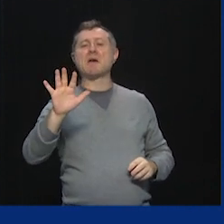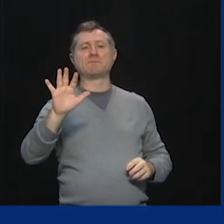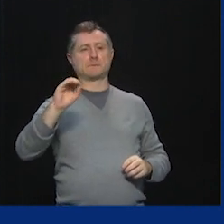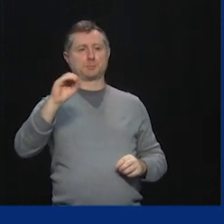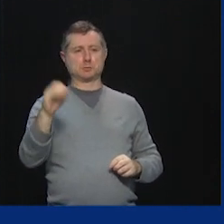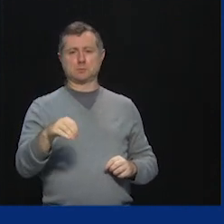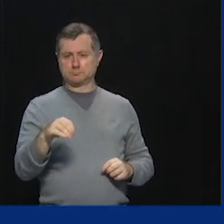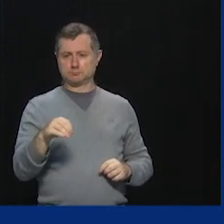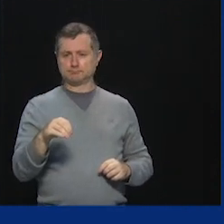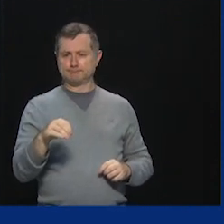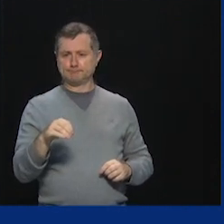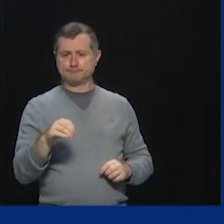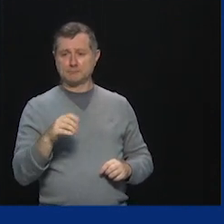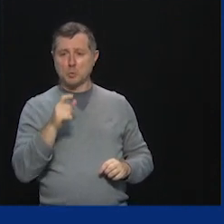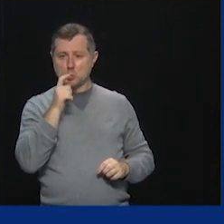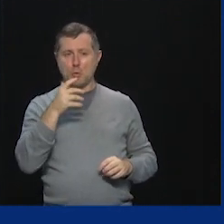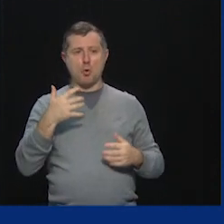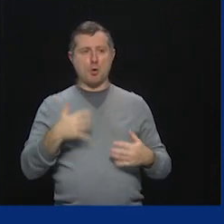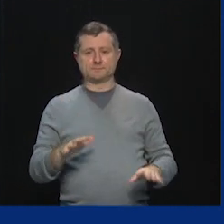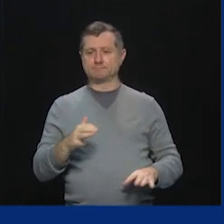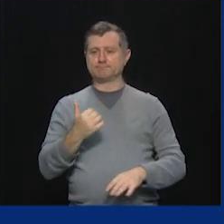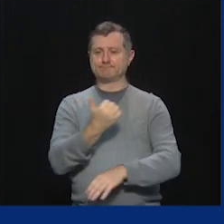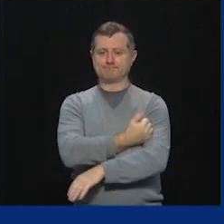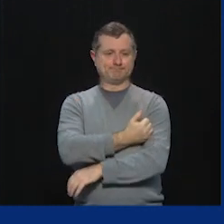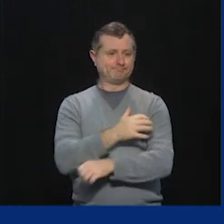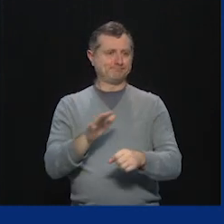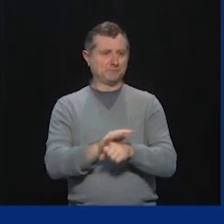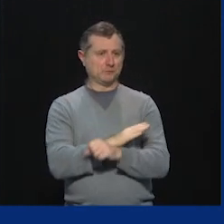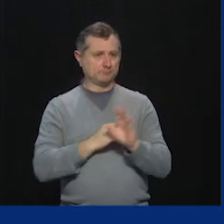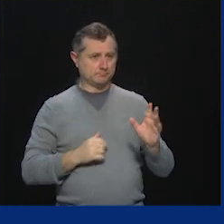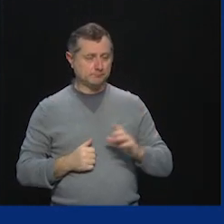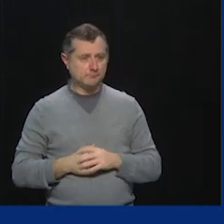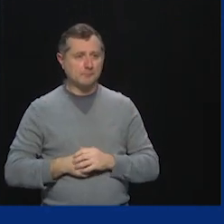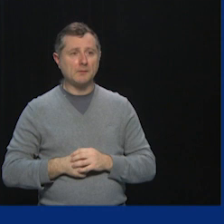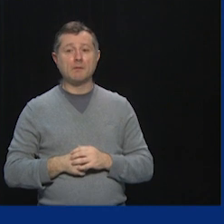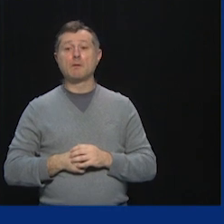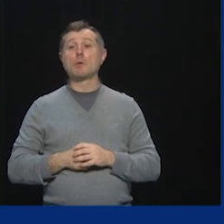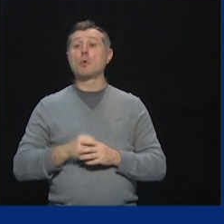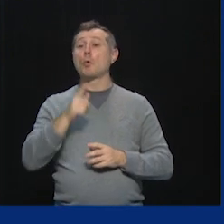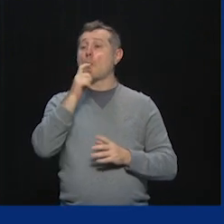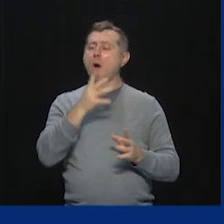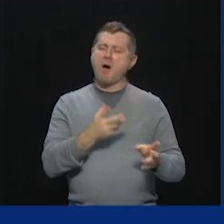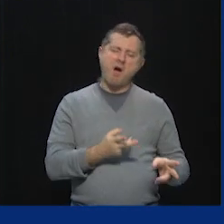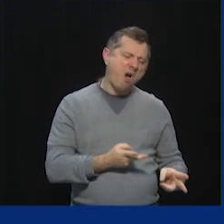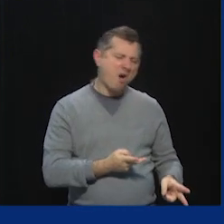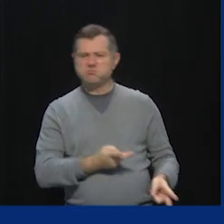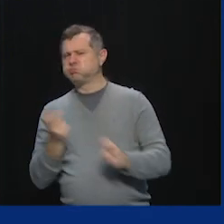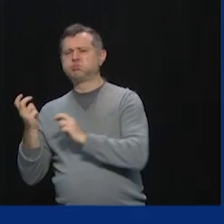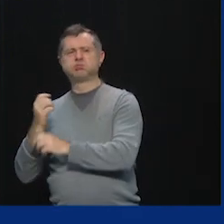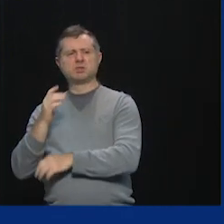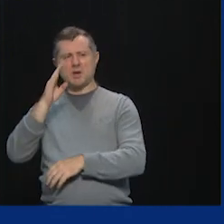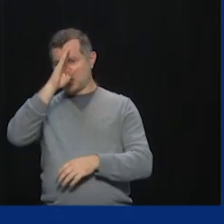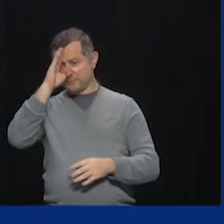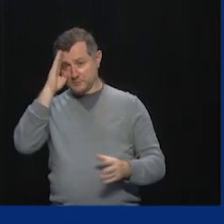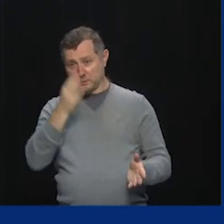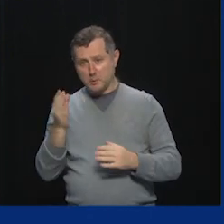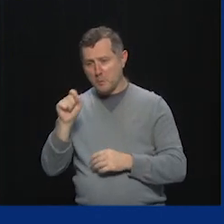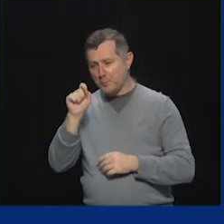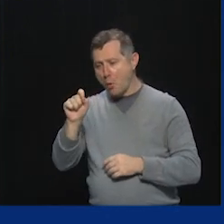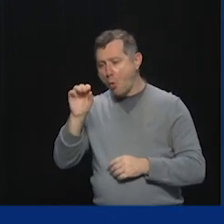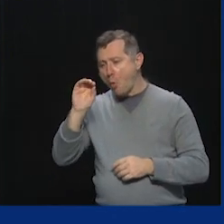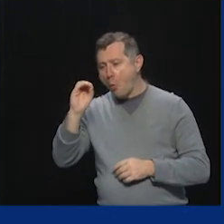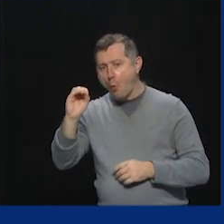population. And when you think about those who are succumb to this and have to be in a hospital, it's 0.04% of the